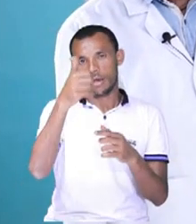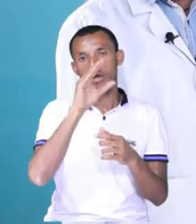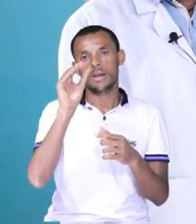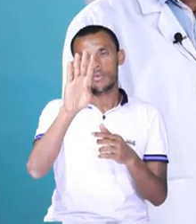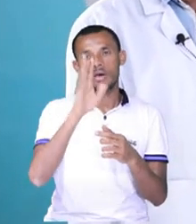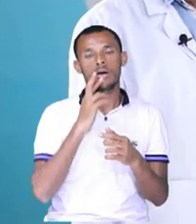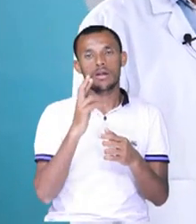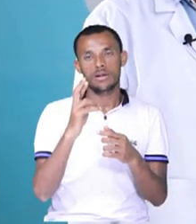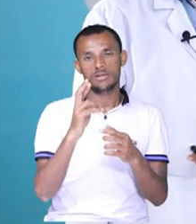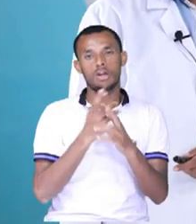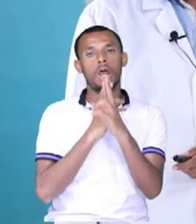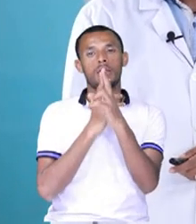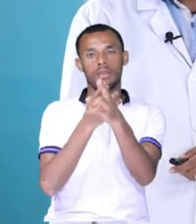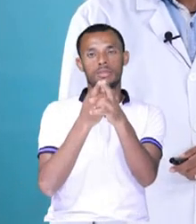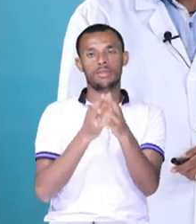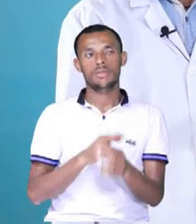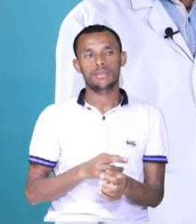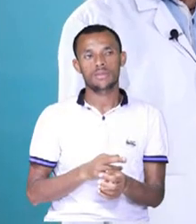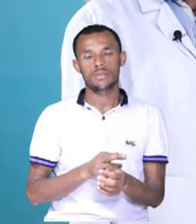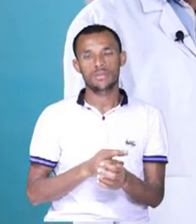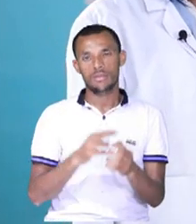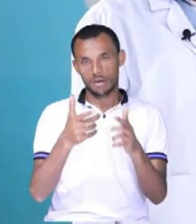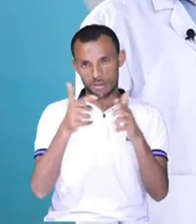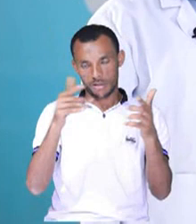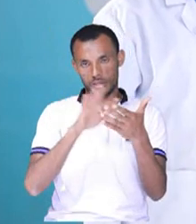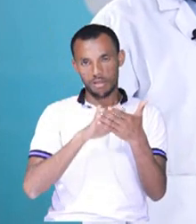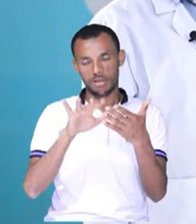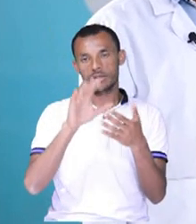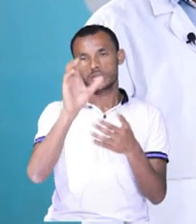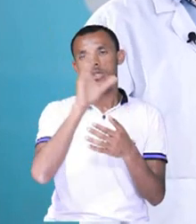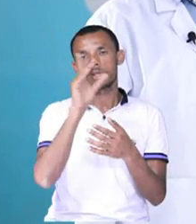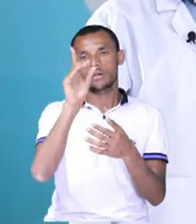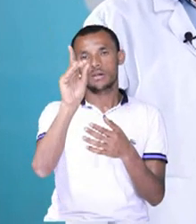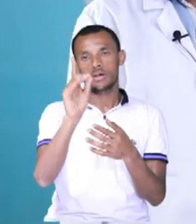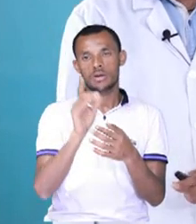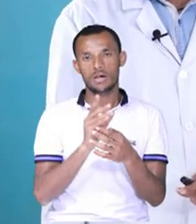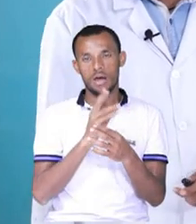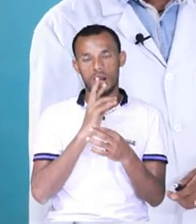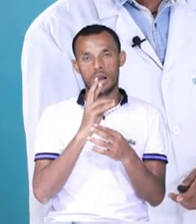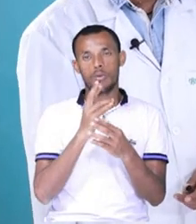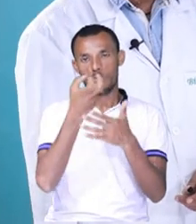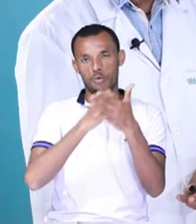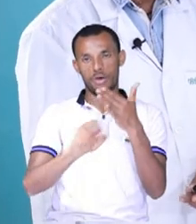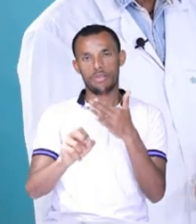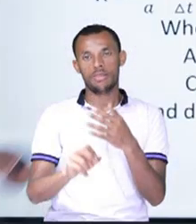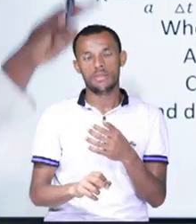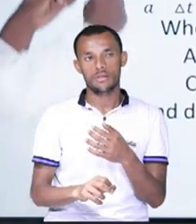are reactants. Capital letter C and D are